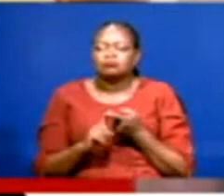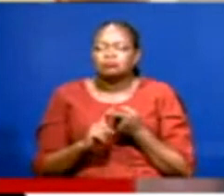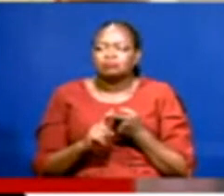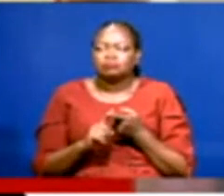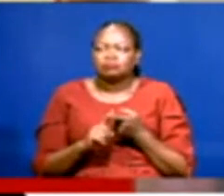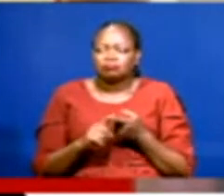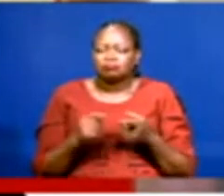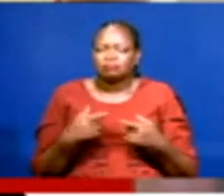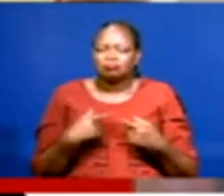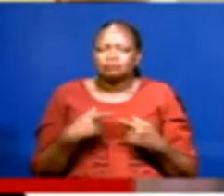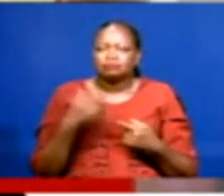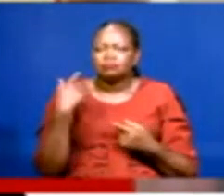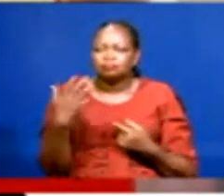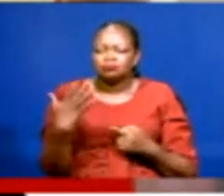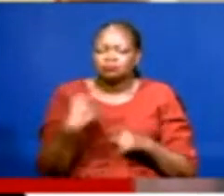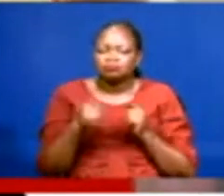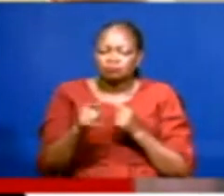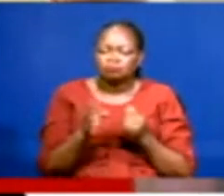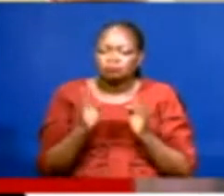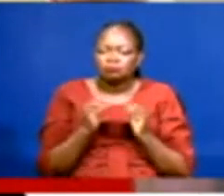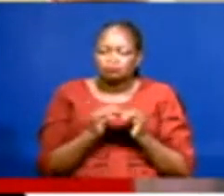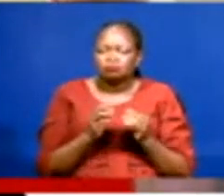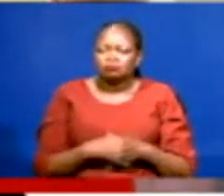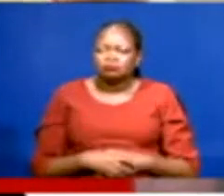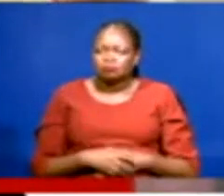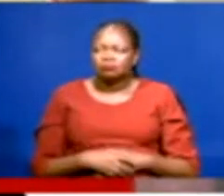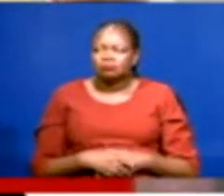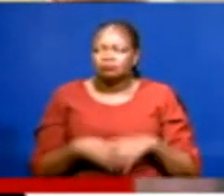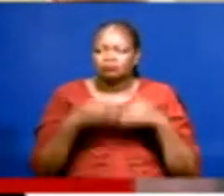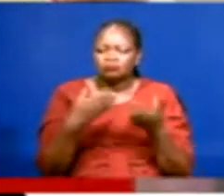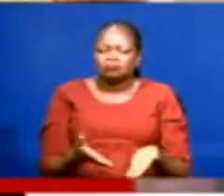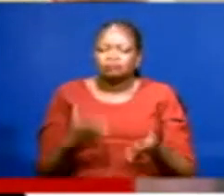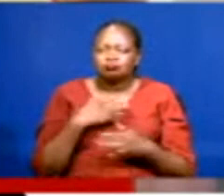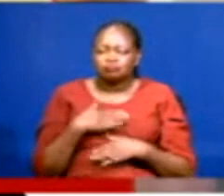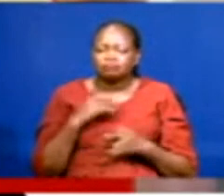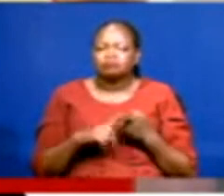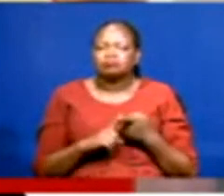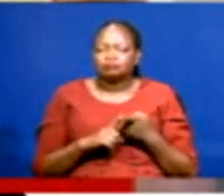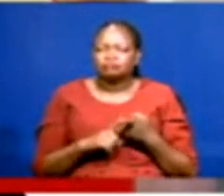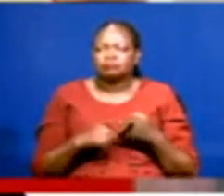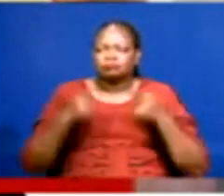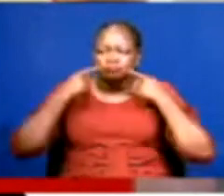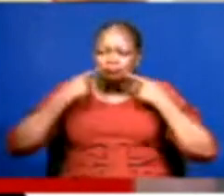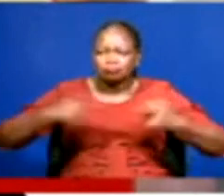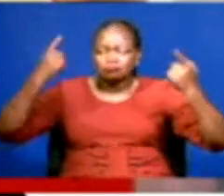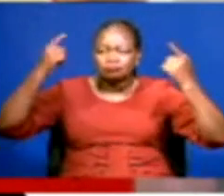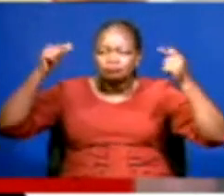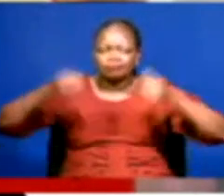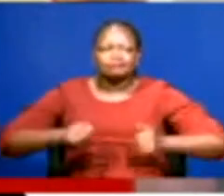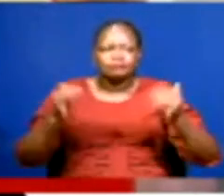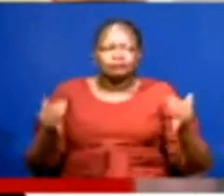the outcome document from this meeting. It is now my pleasure to declare this